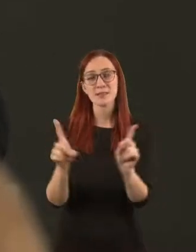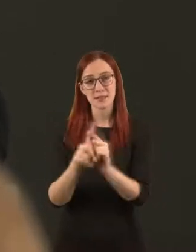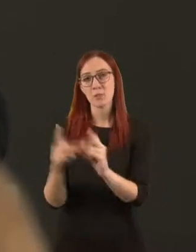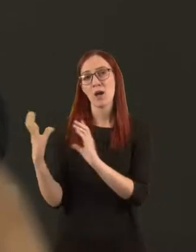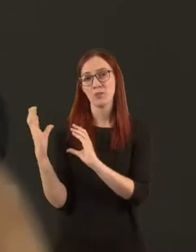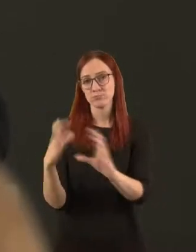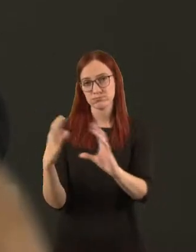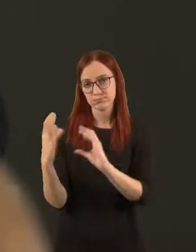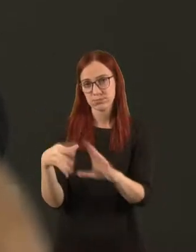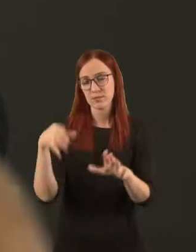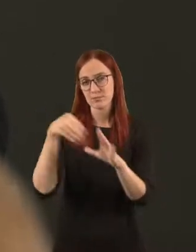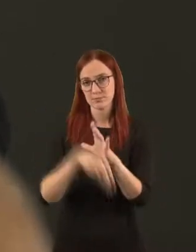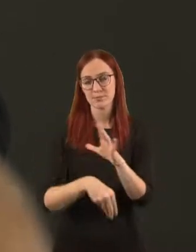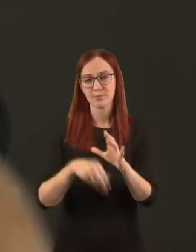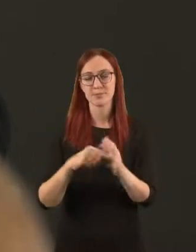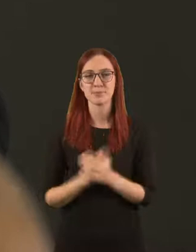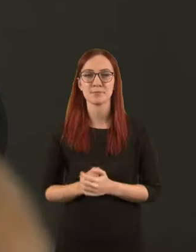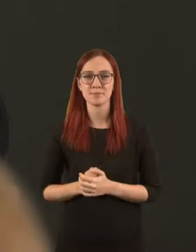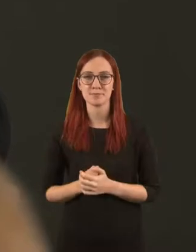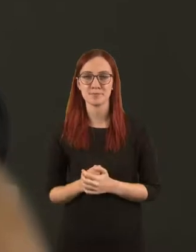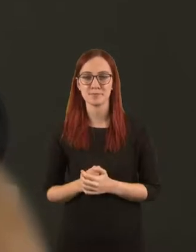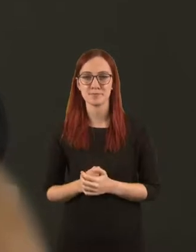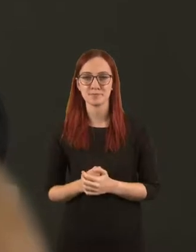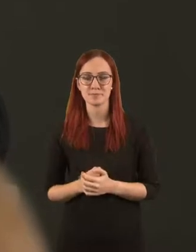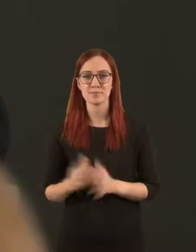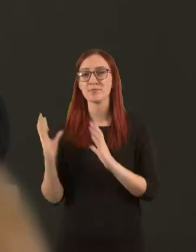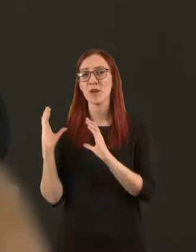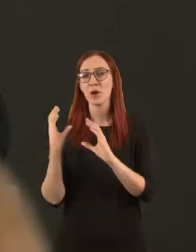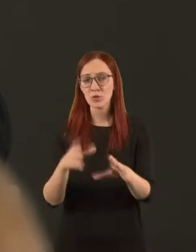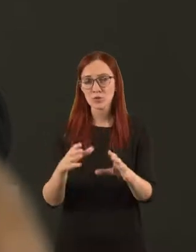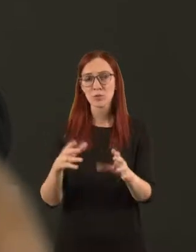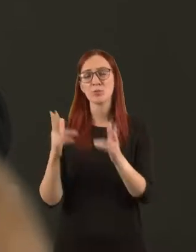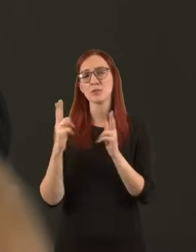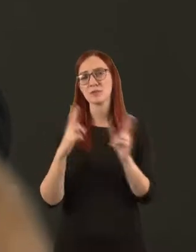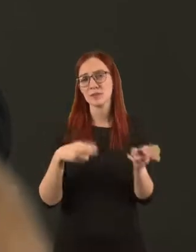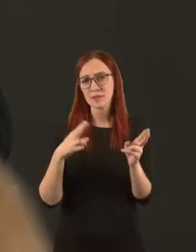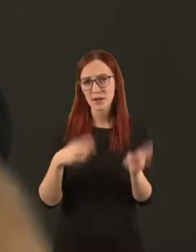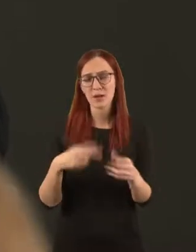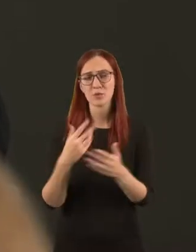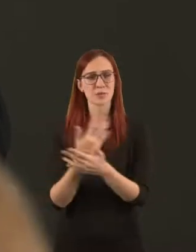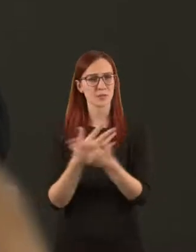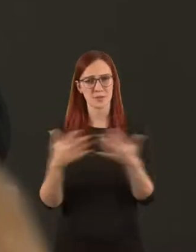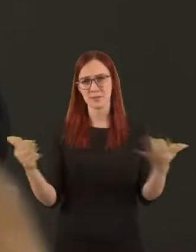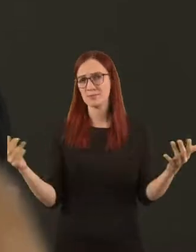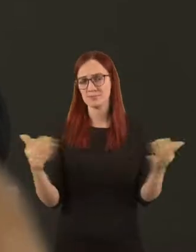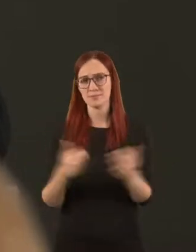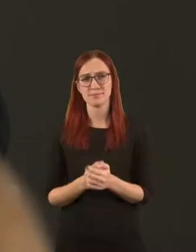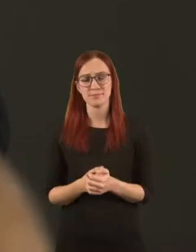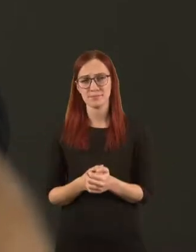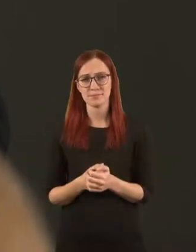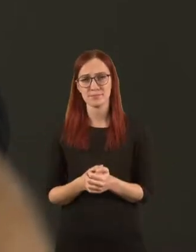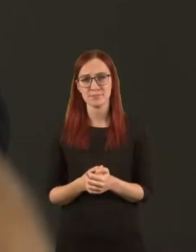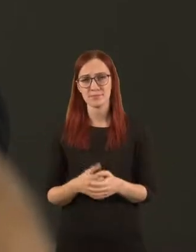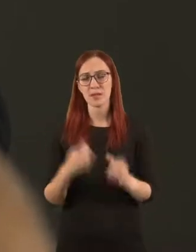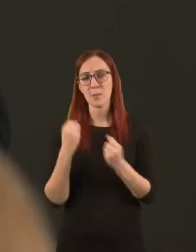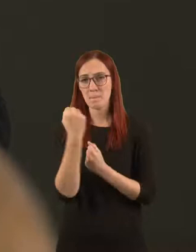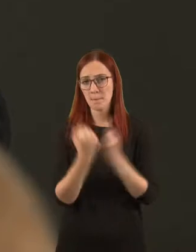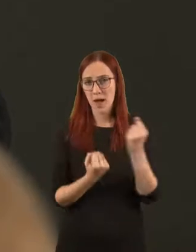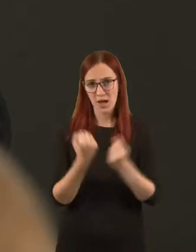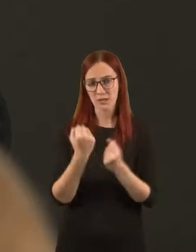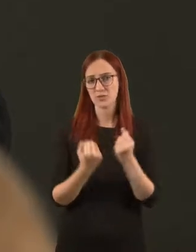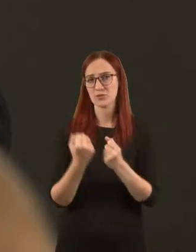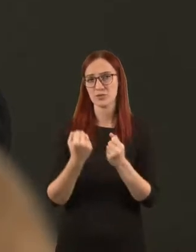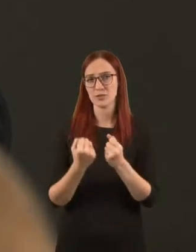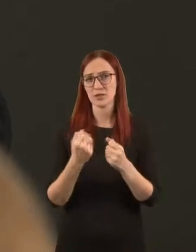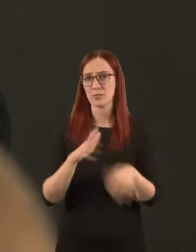the infrastructure in such a way that would encourage sustainable mobility.